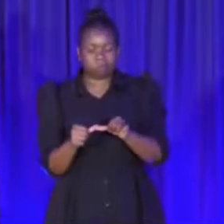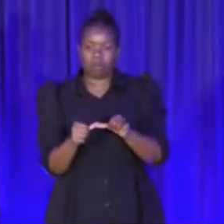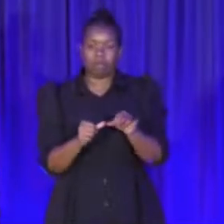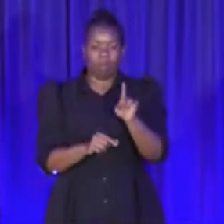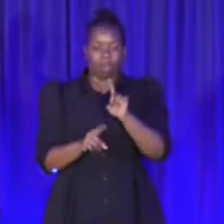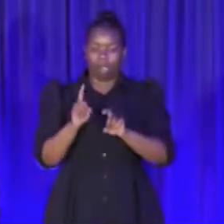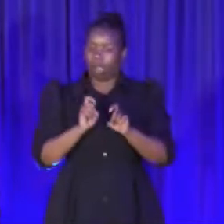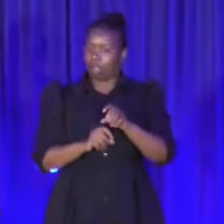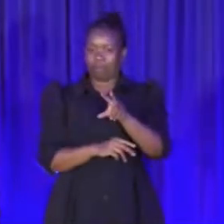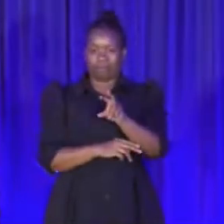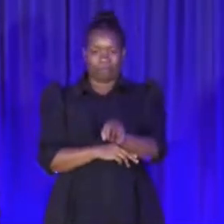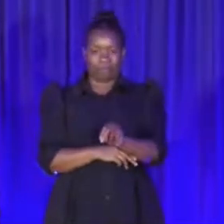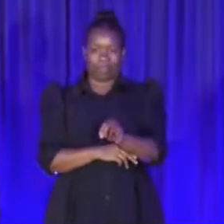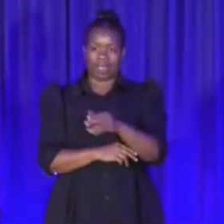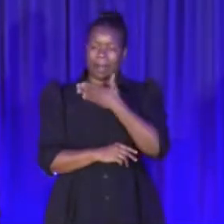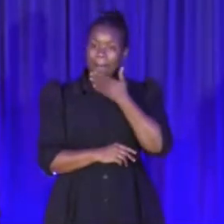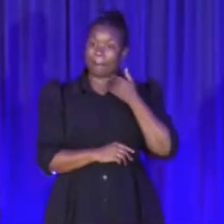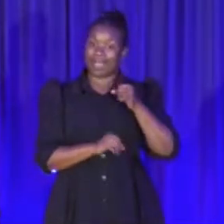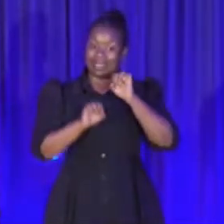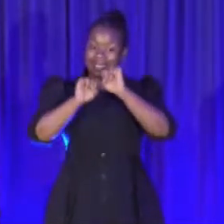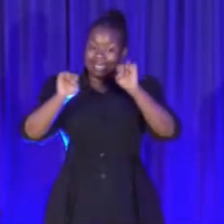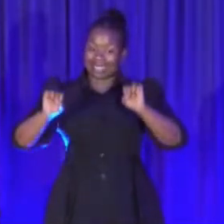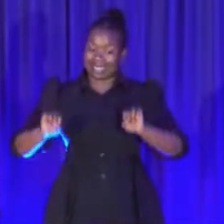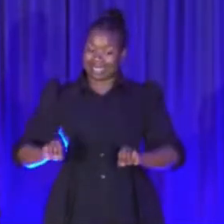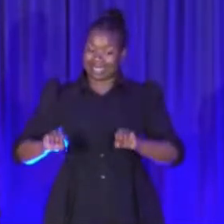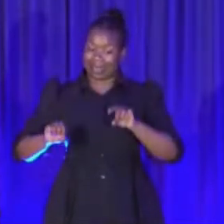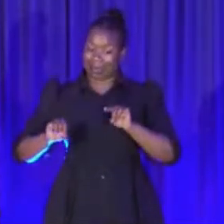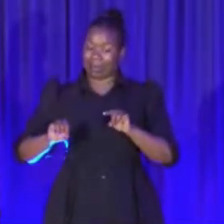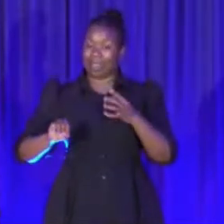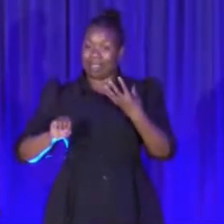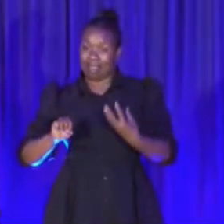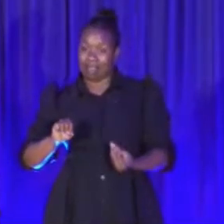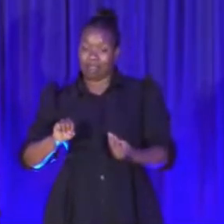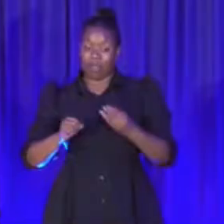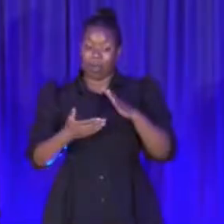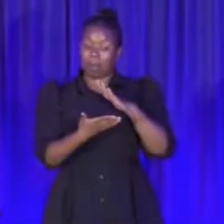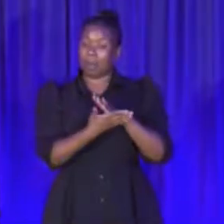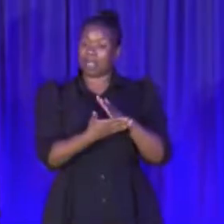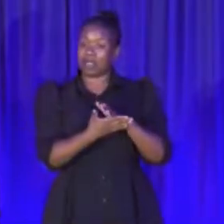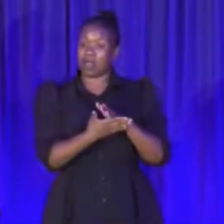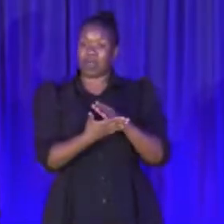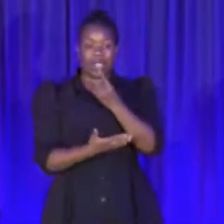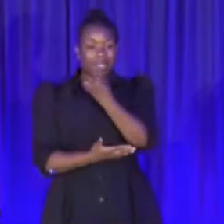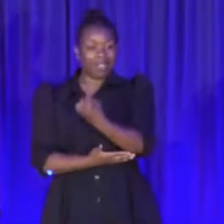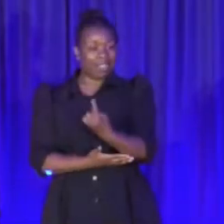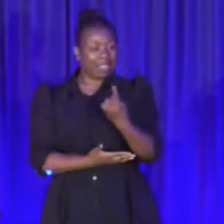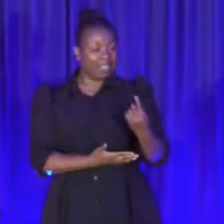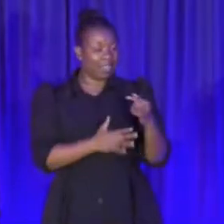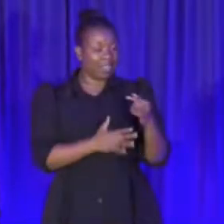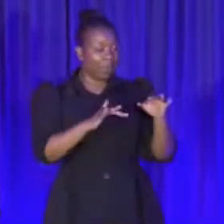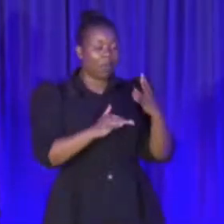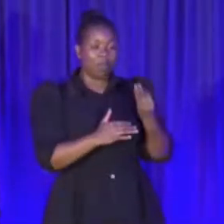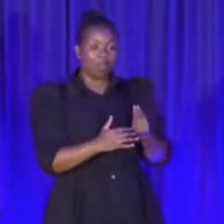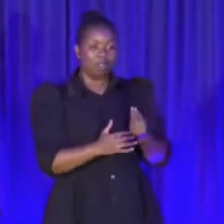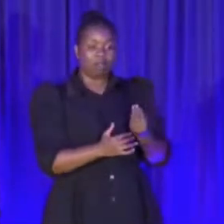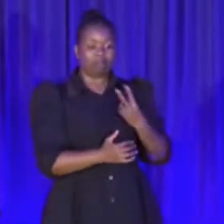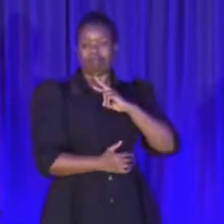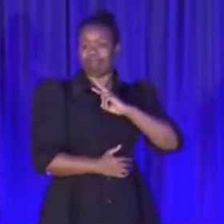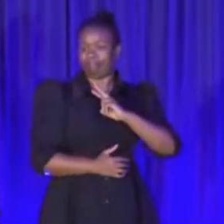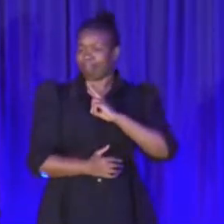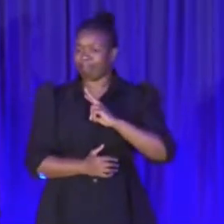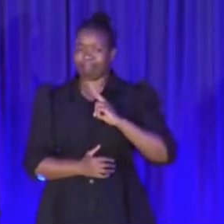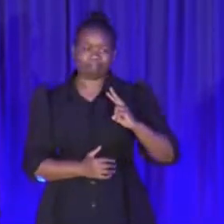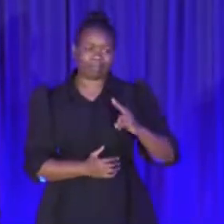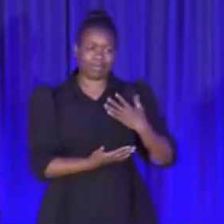question, the best system humanity has devised to ensure that every person has a voice, and that